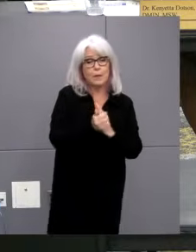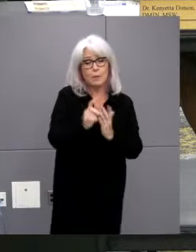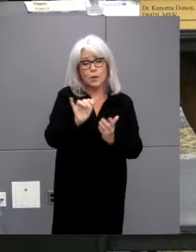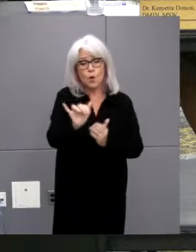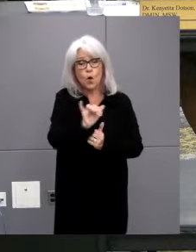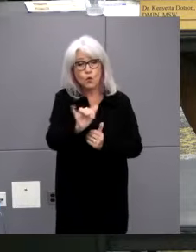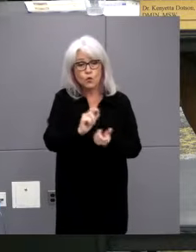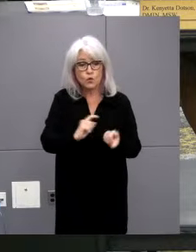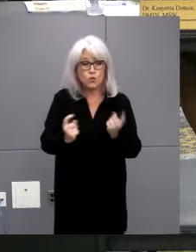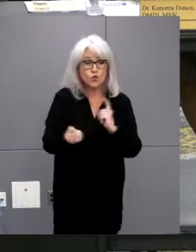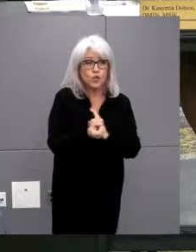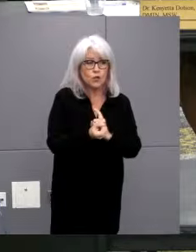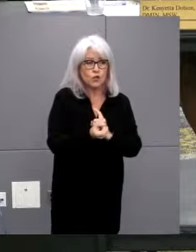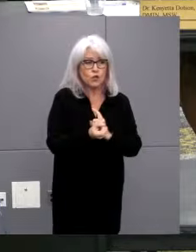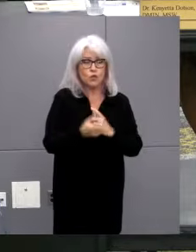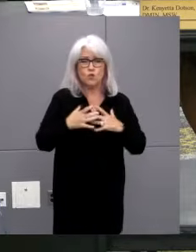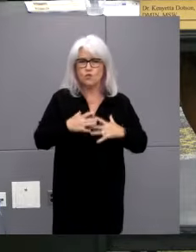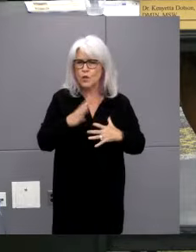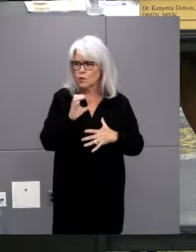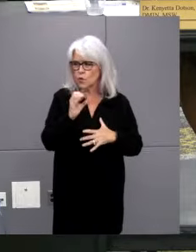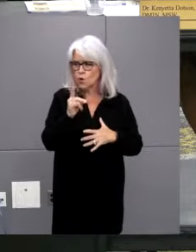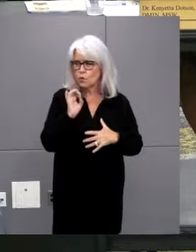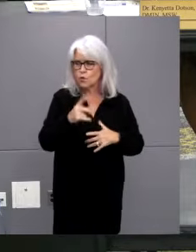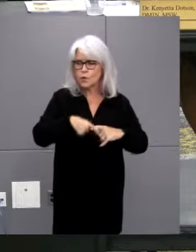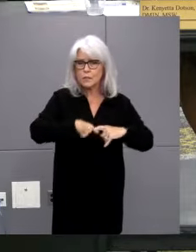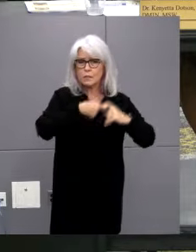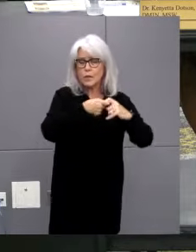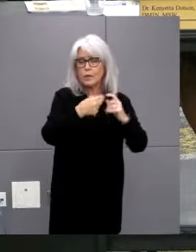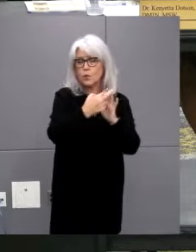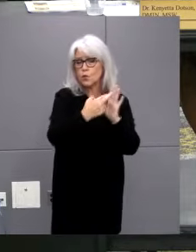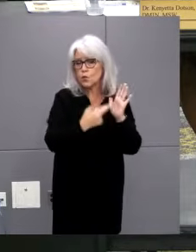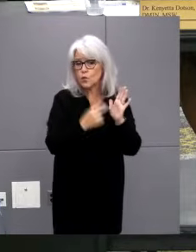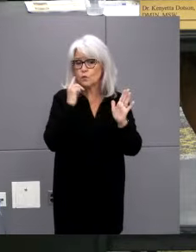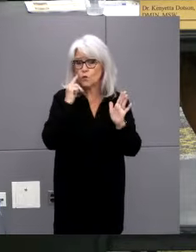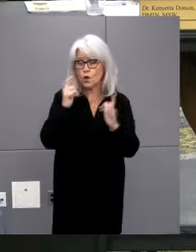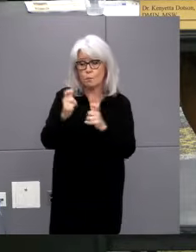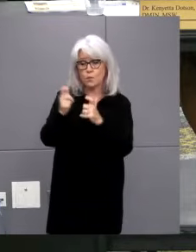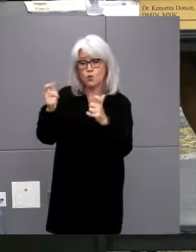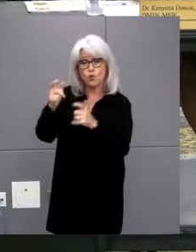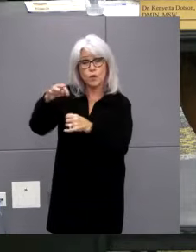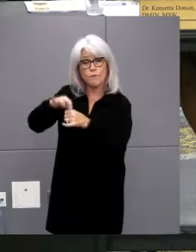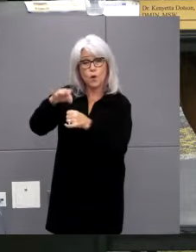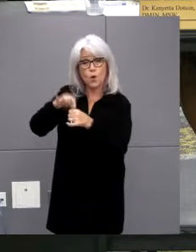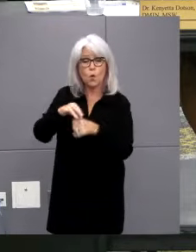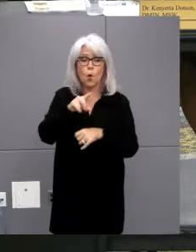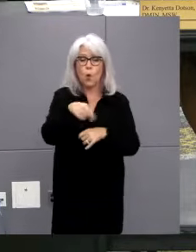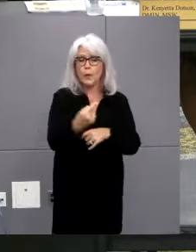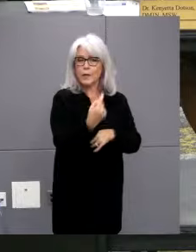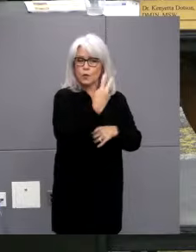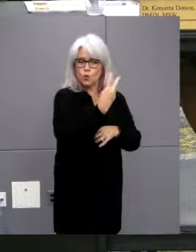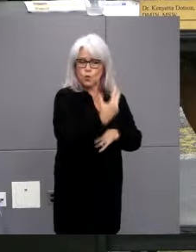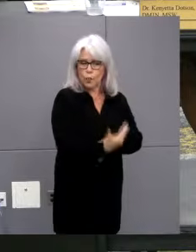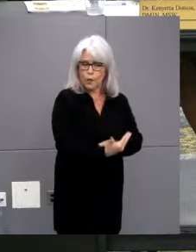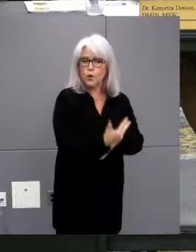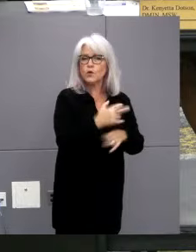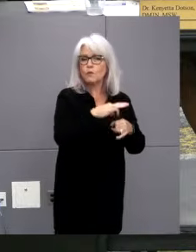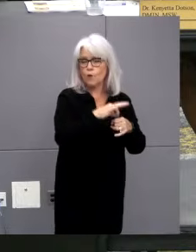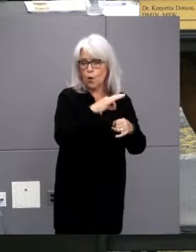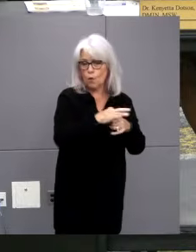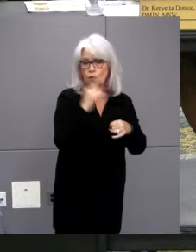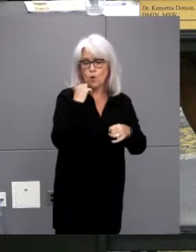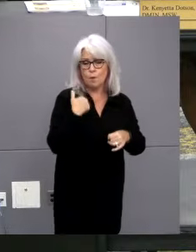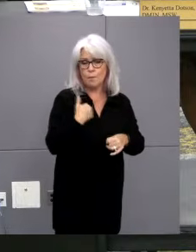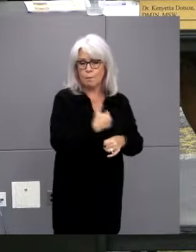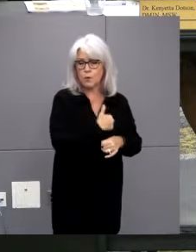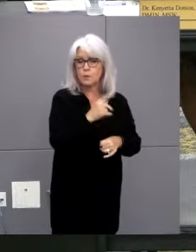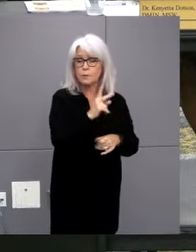the threshold for suspending the rules from a majority vote to a 2/3 vote of members elected to and serving